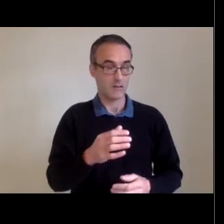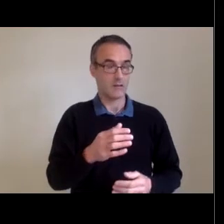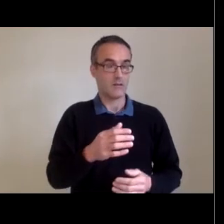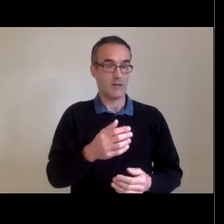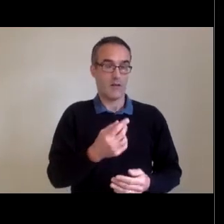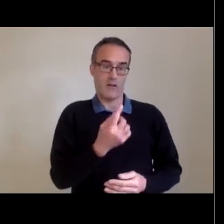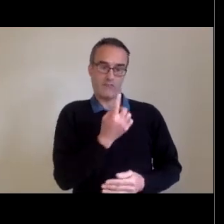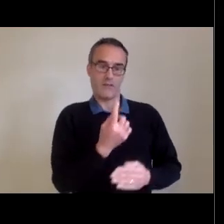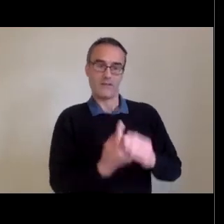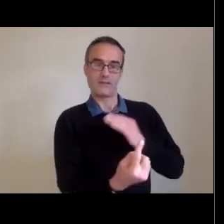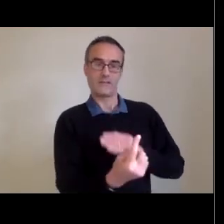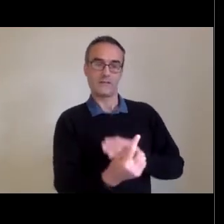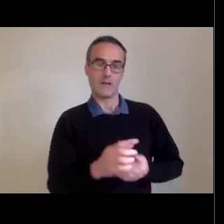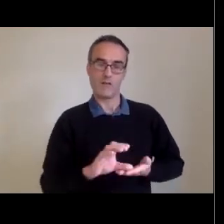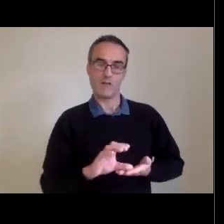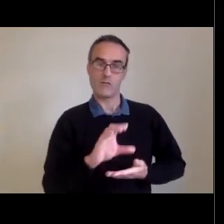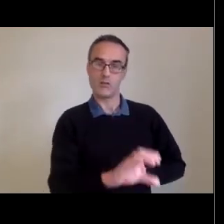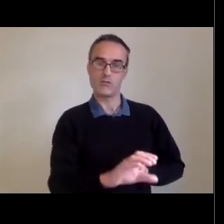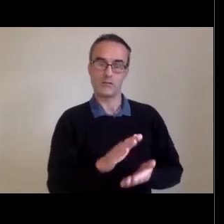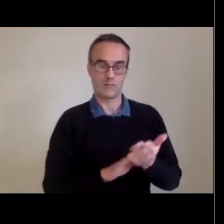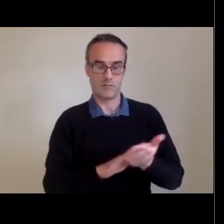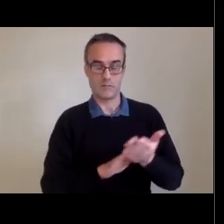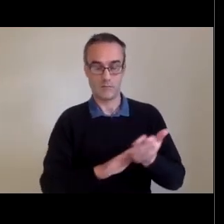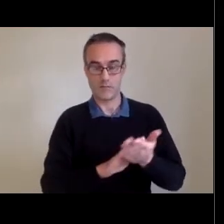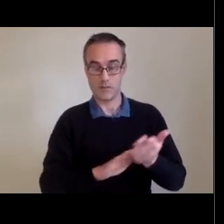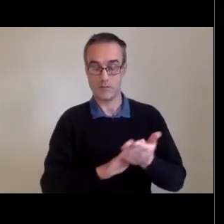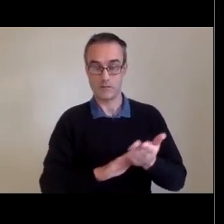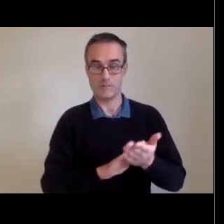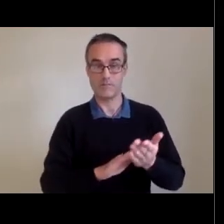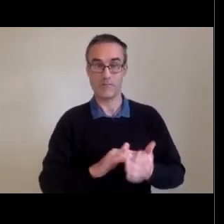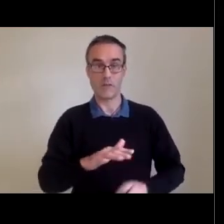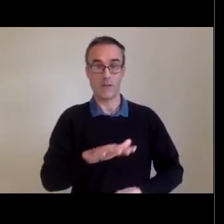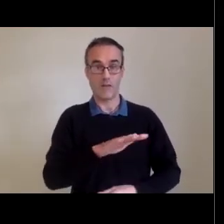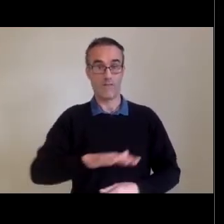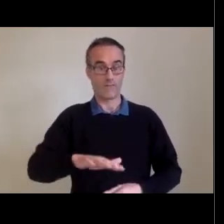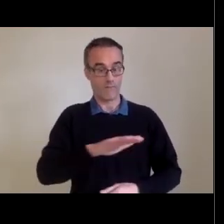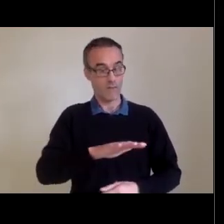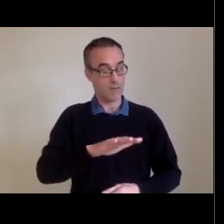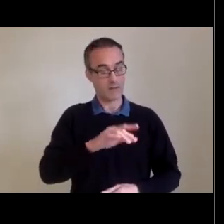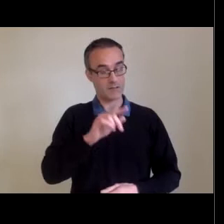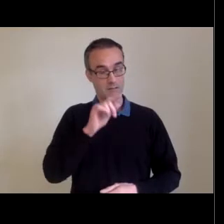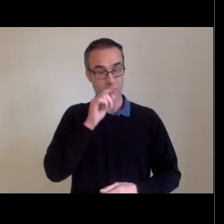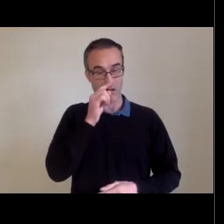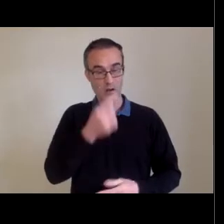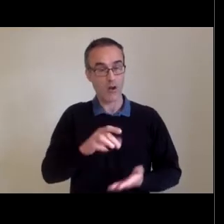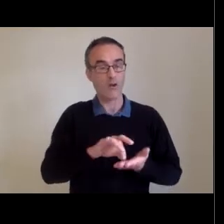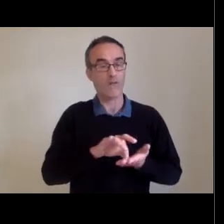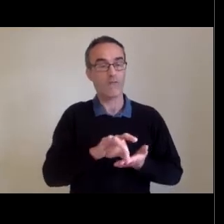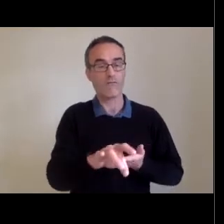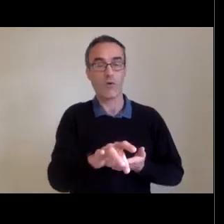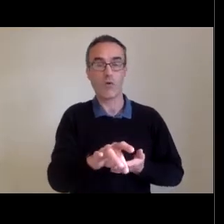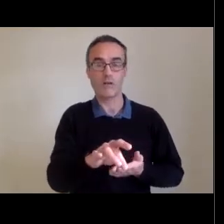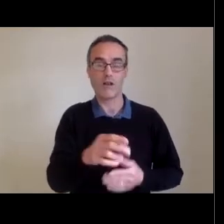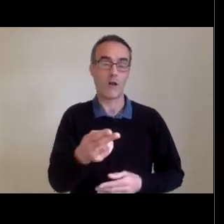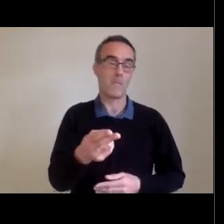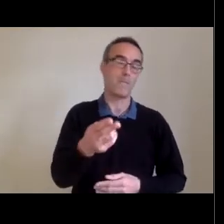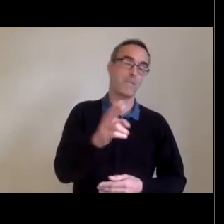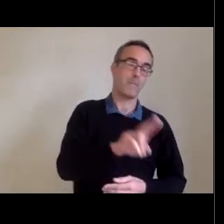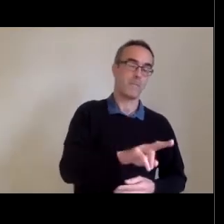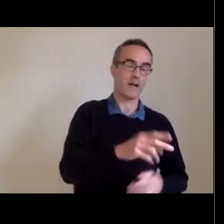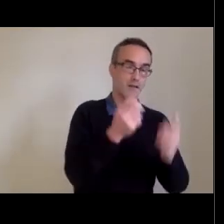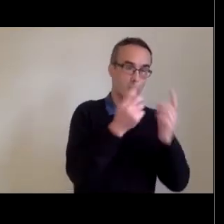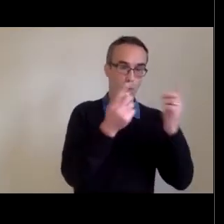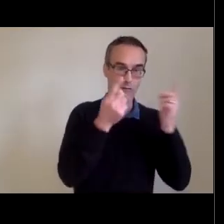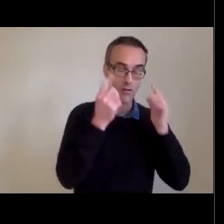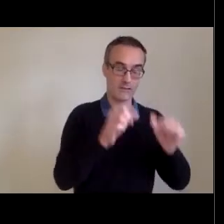parents cannot afford to send back their children to go and do postgraduate work. And we find most